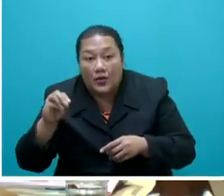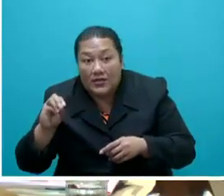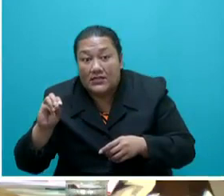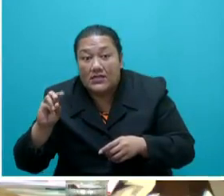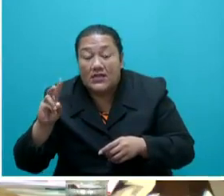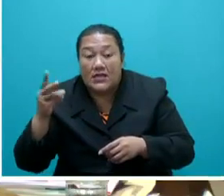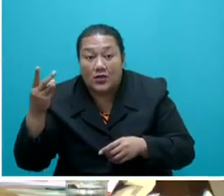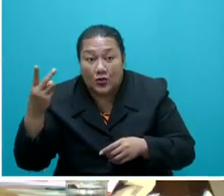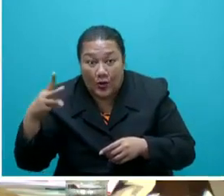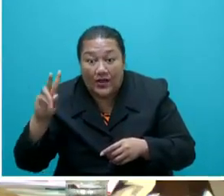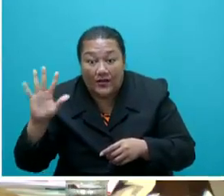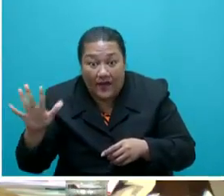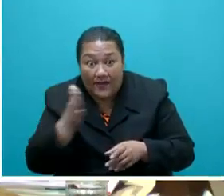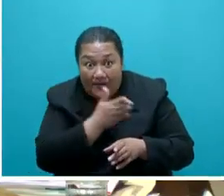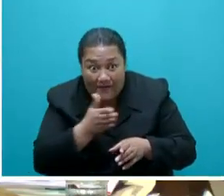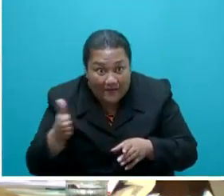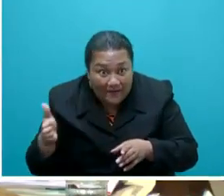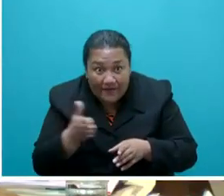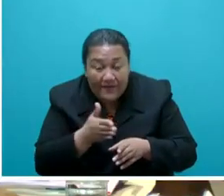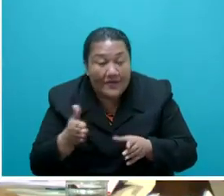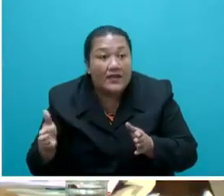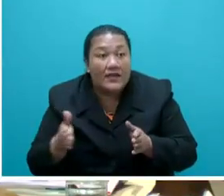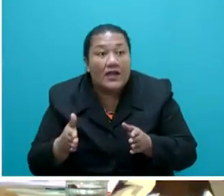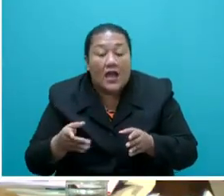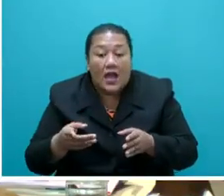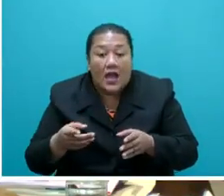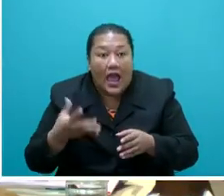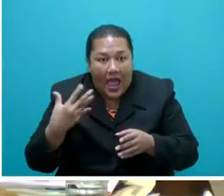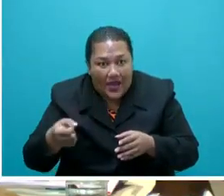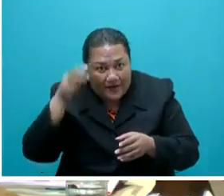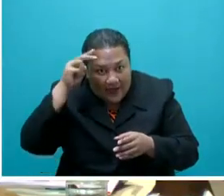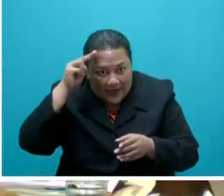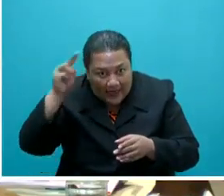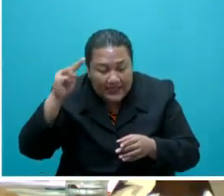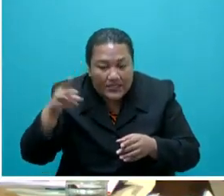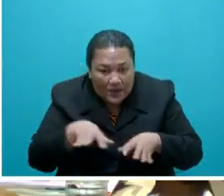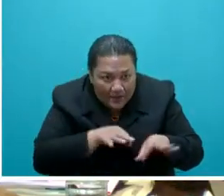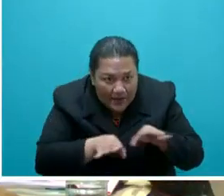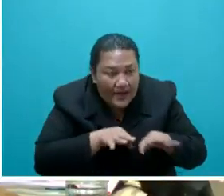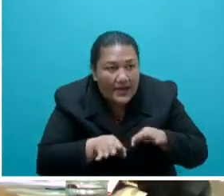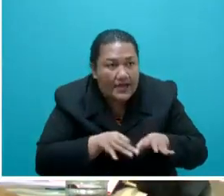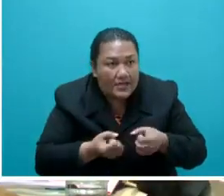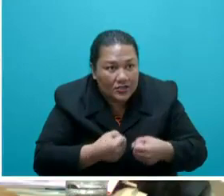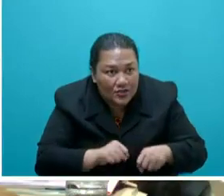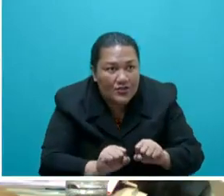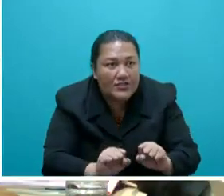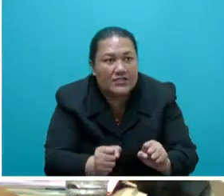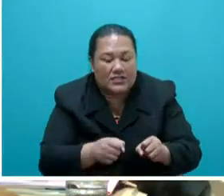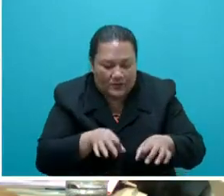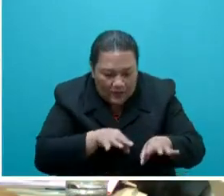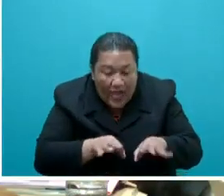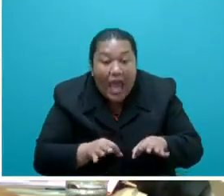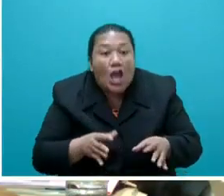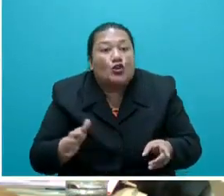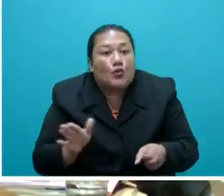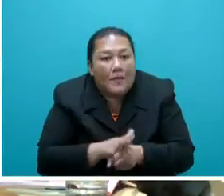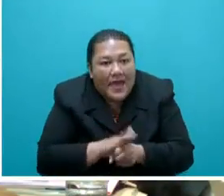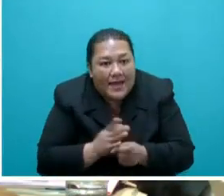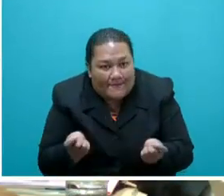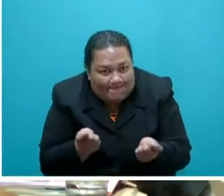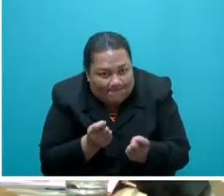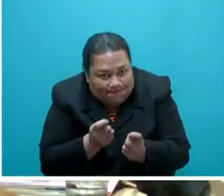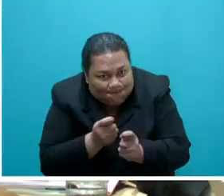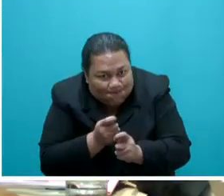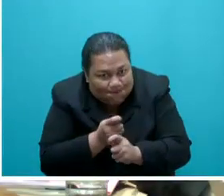This includes scaling up evidence-based policies, programs, and initiatives that promote transformative change and shifting the